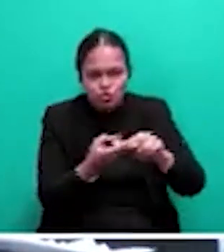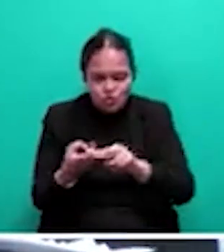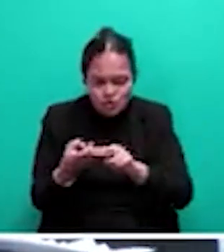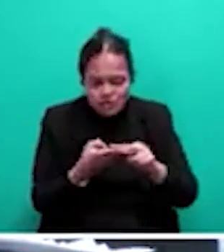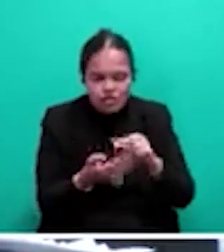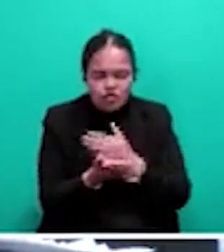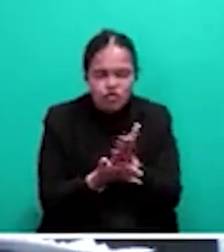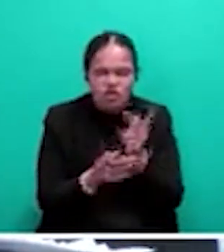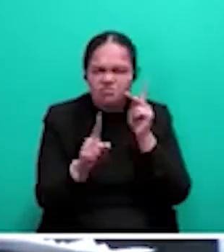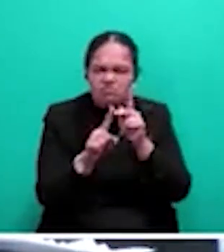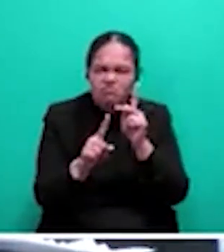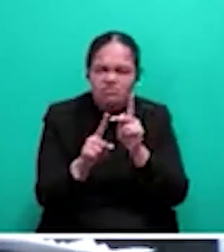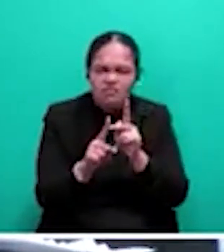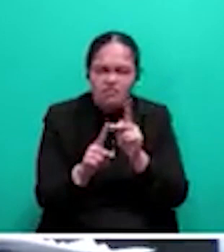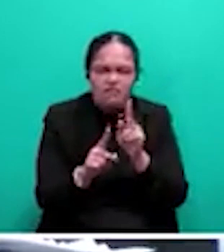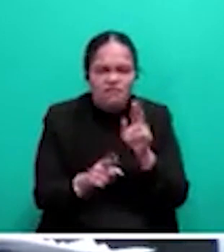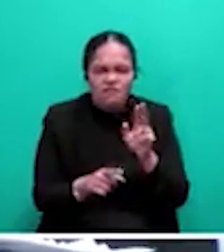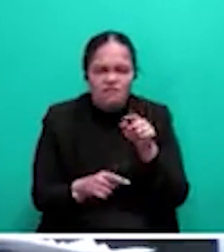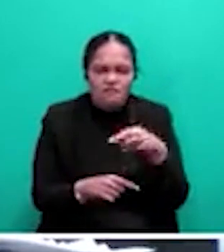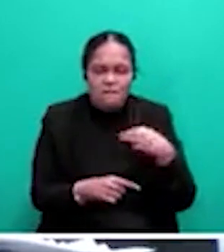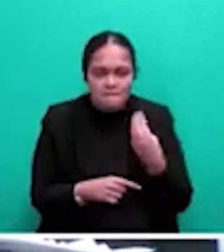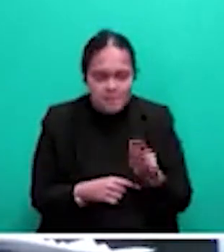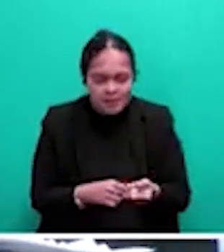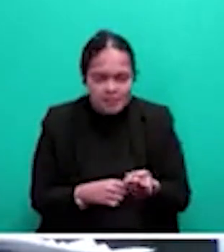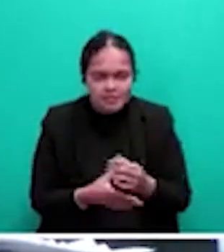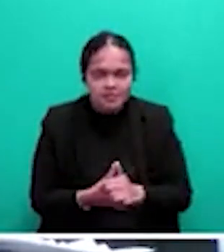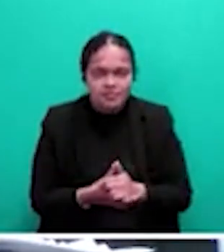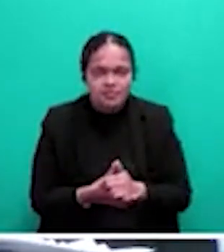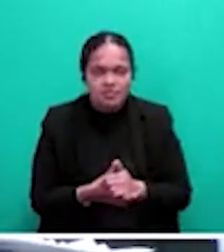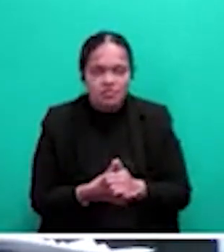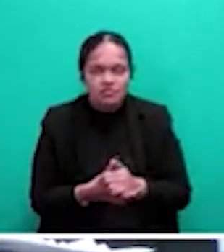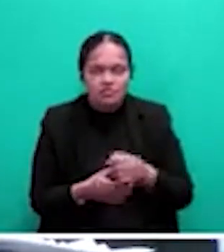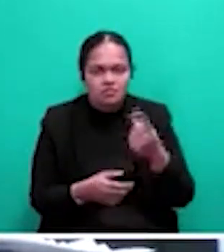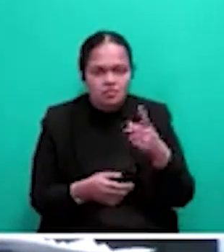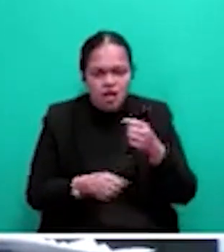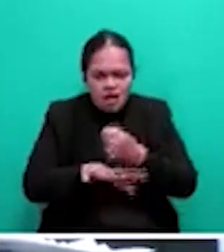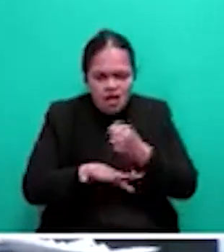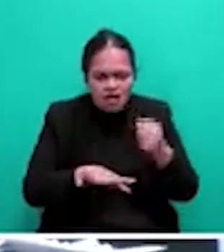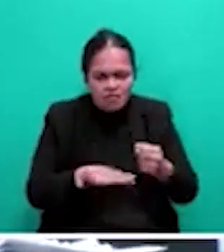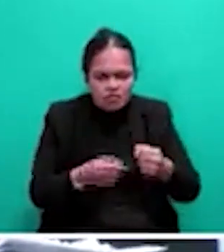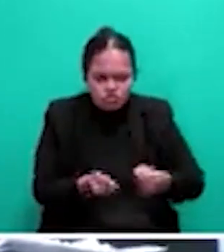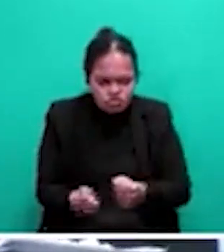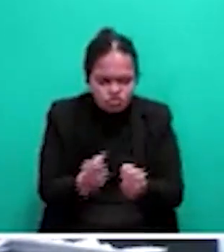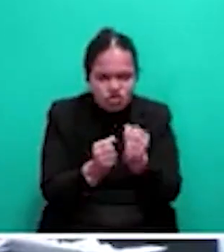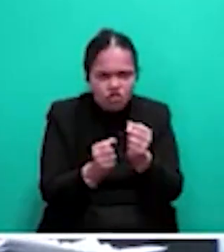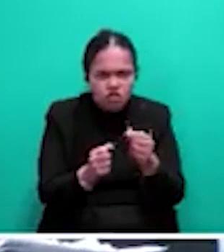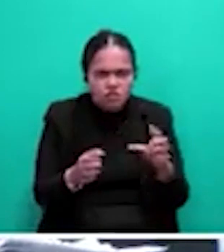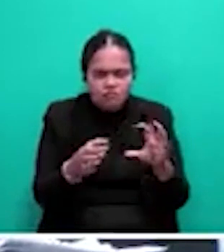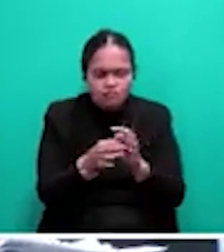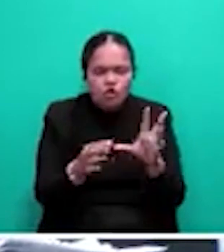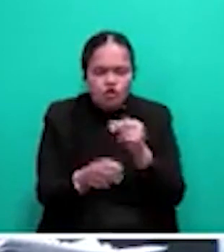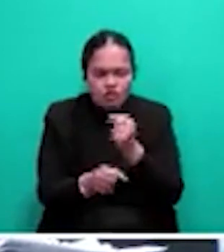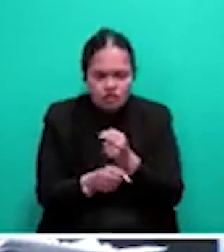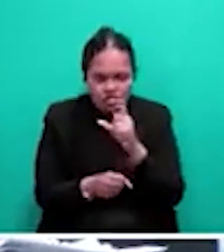purpose of their mission towards a revitalized governance structure of the GCC.